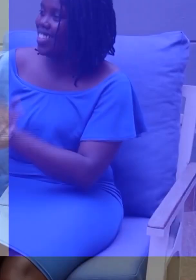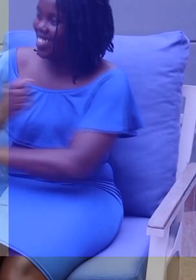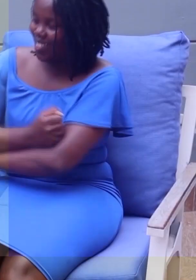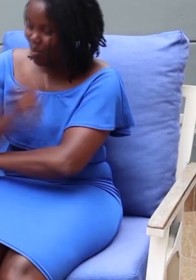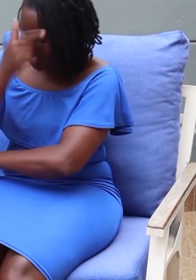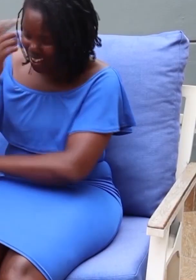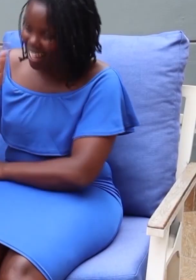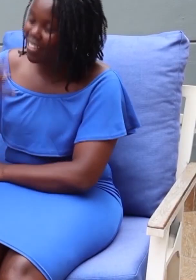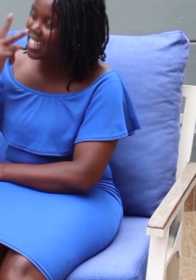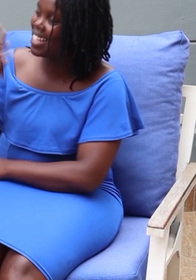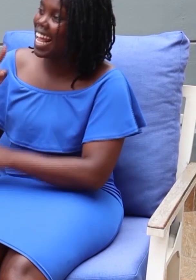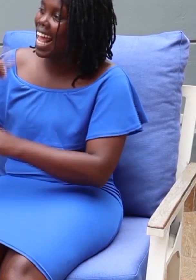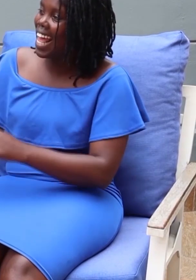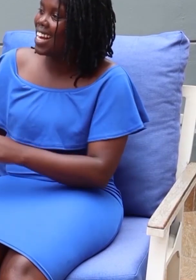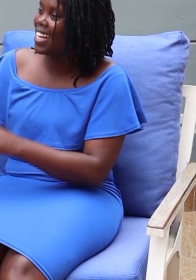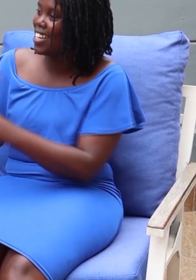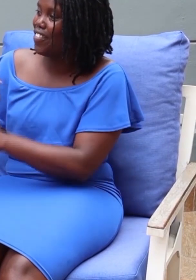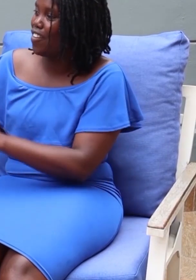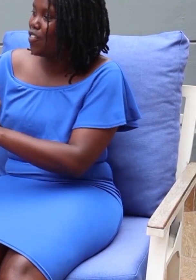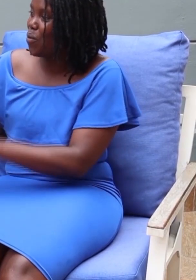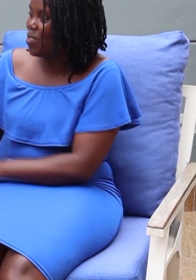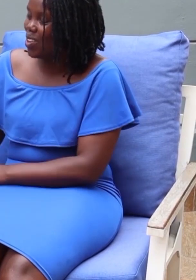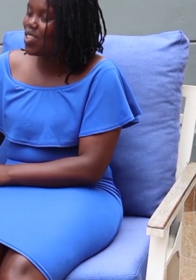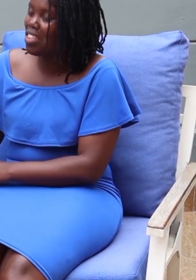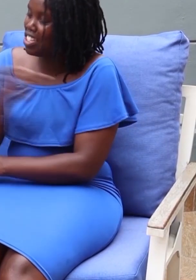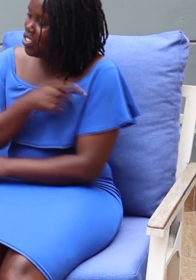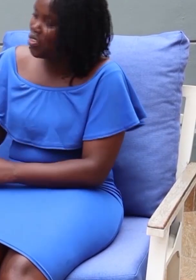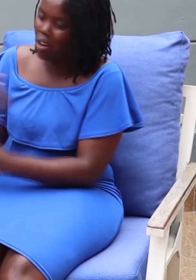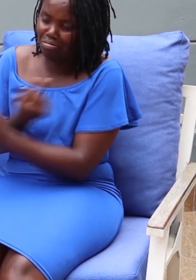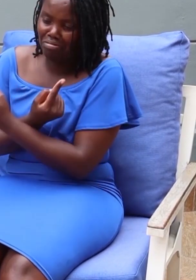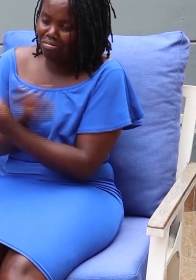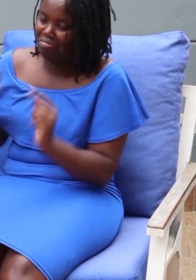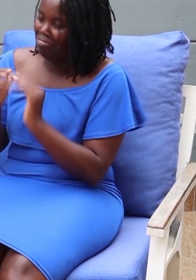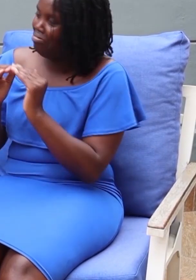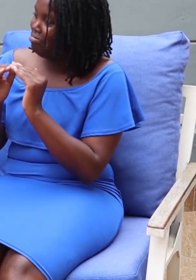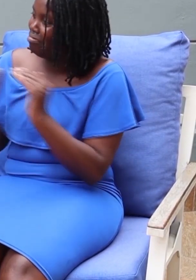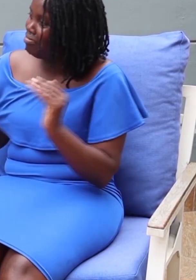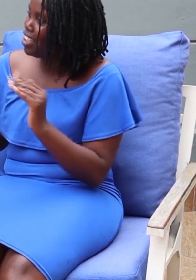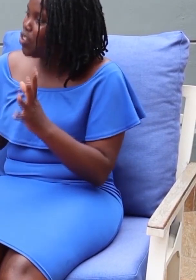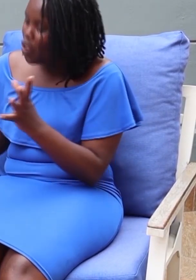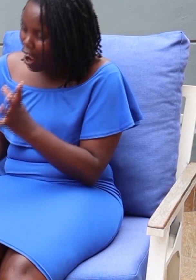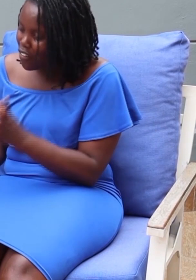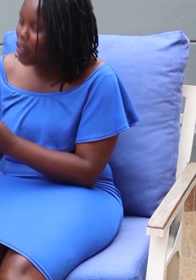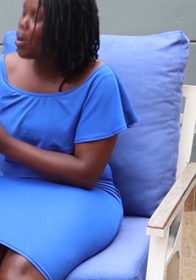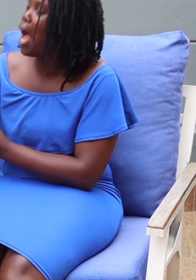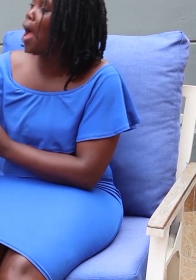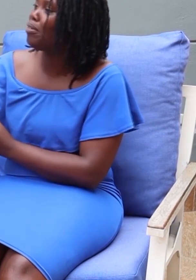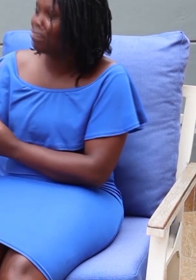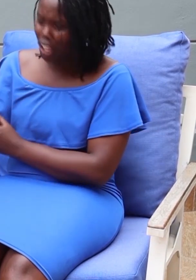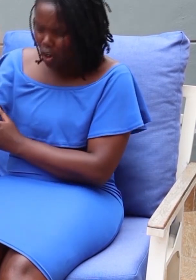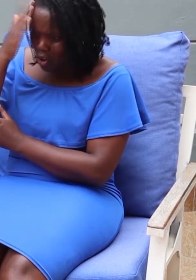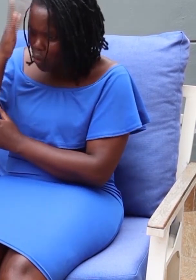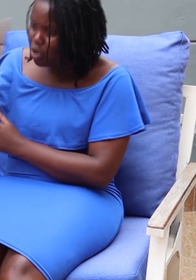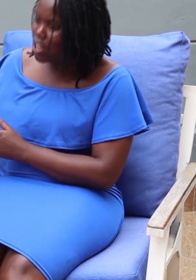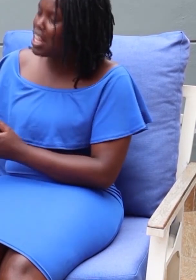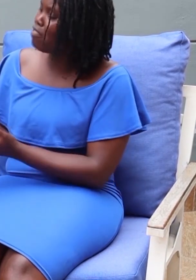That's those schools that you attended are very much good, because they never treated you differently. They treated you equally. So